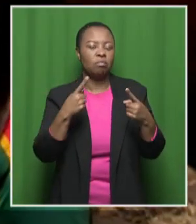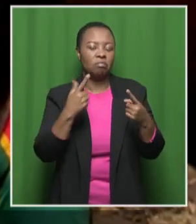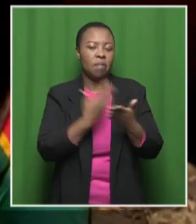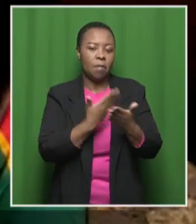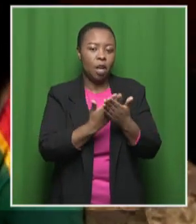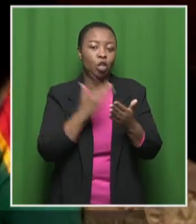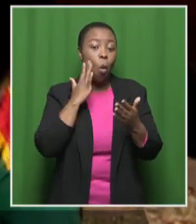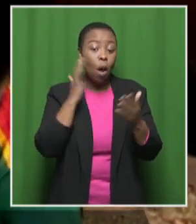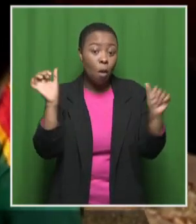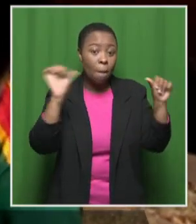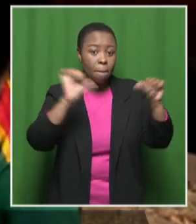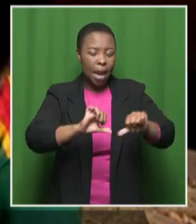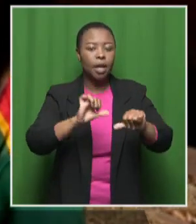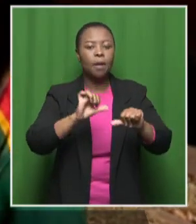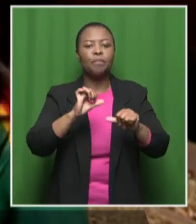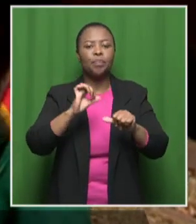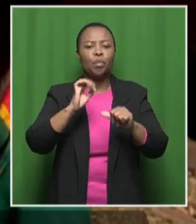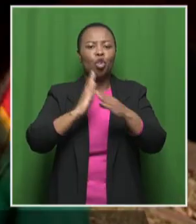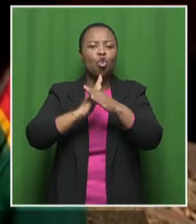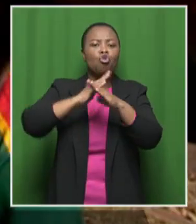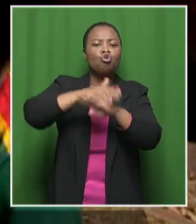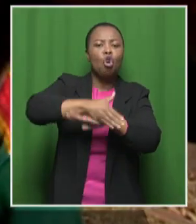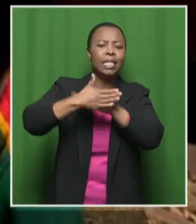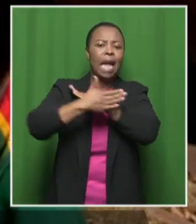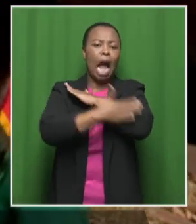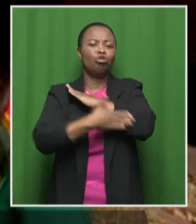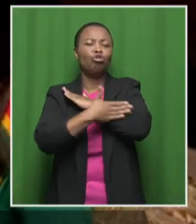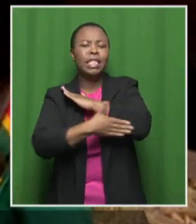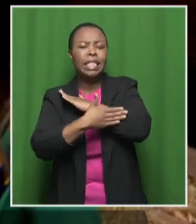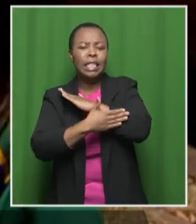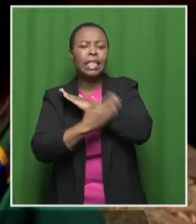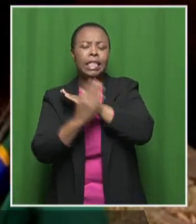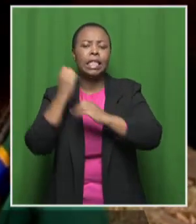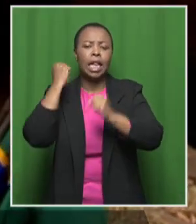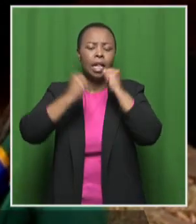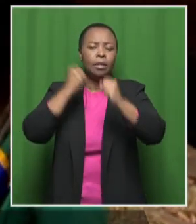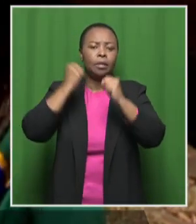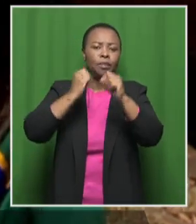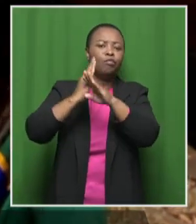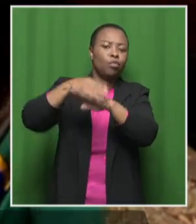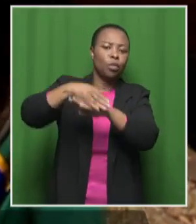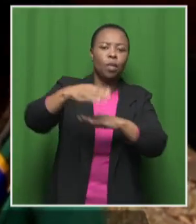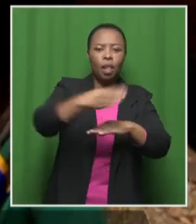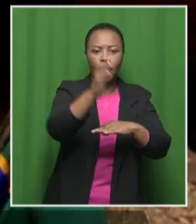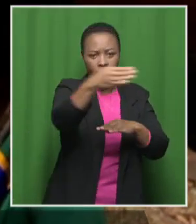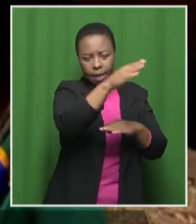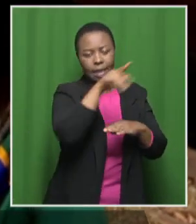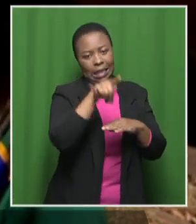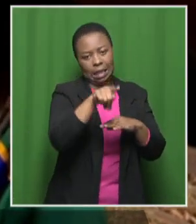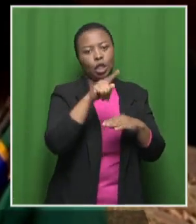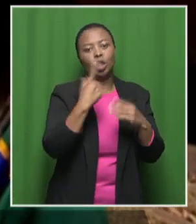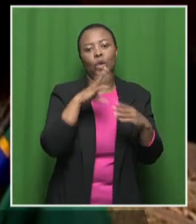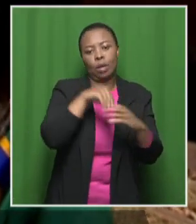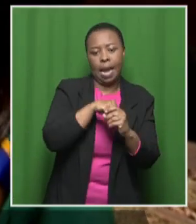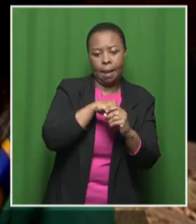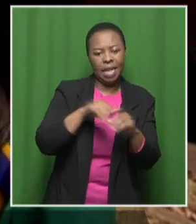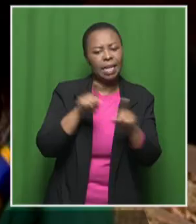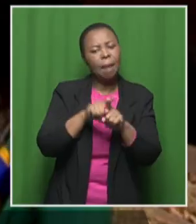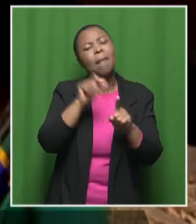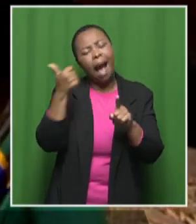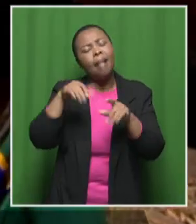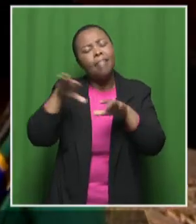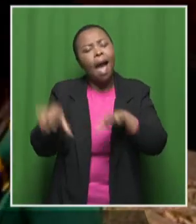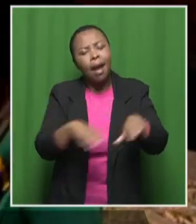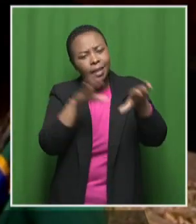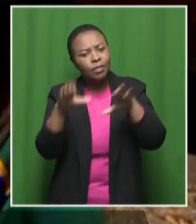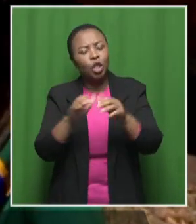we'll be going into cross country, and I think with the Olympics coming, the children will see again that there's other activities,